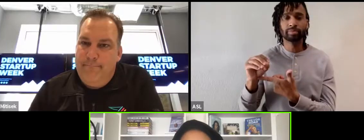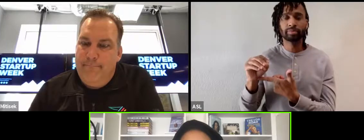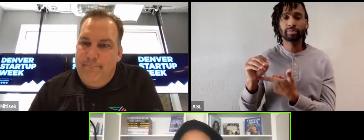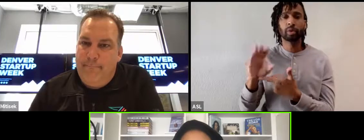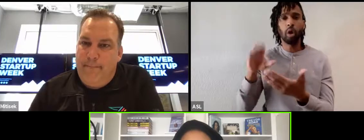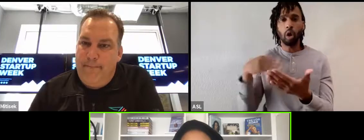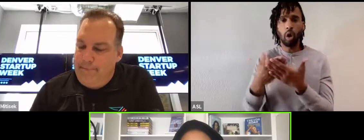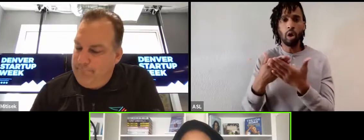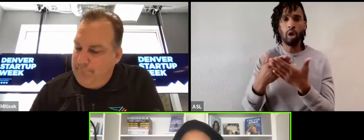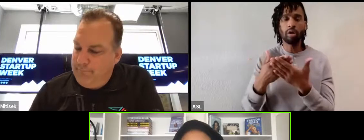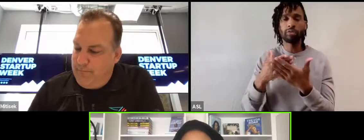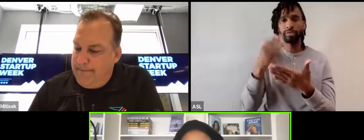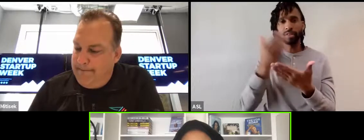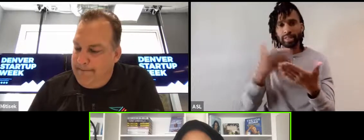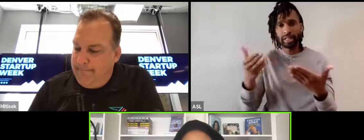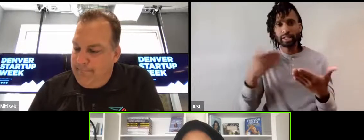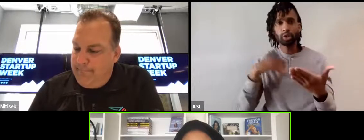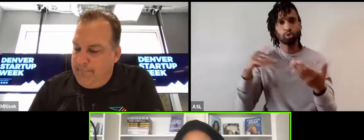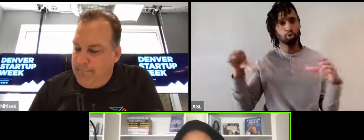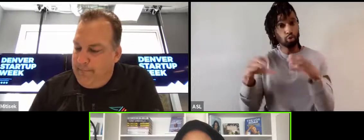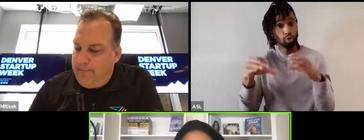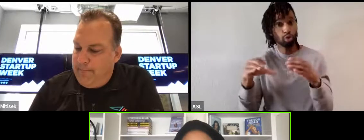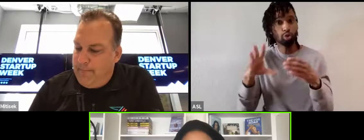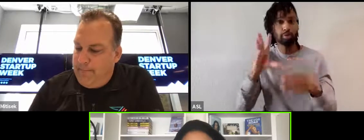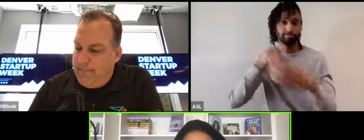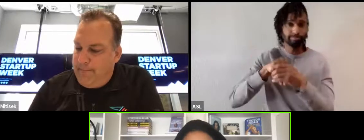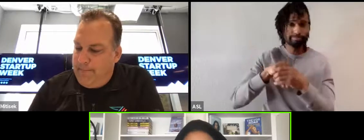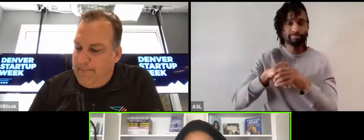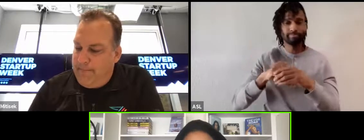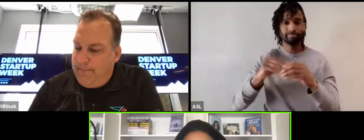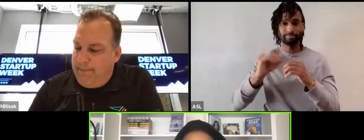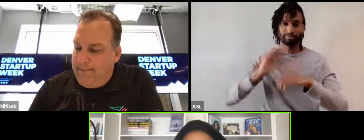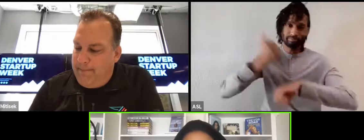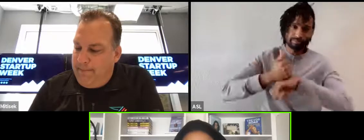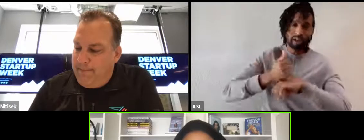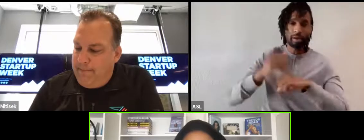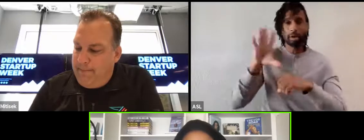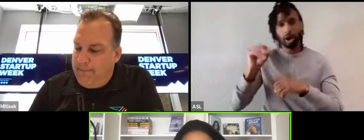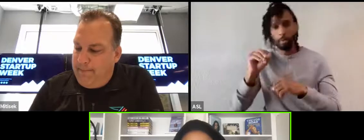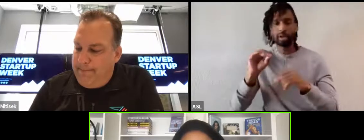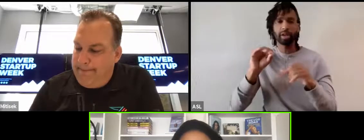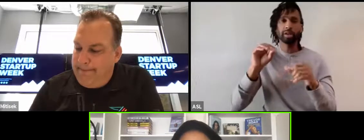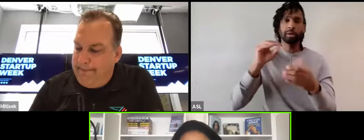all of the things that you do to start a company, I feel are like magnified and kind of